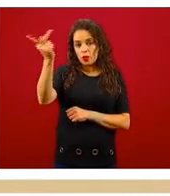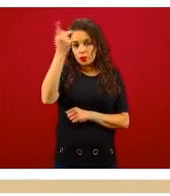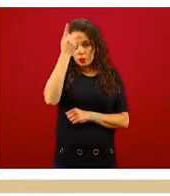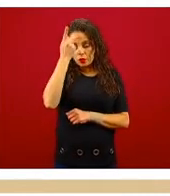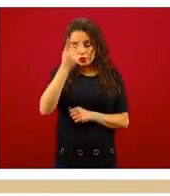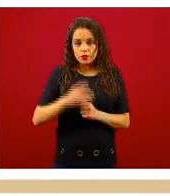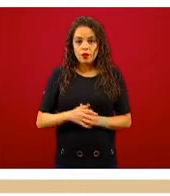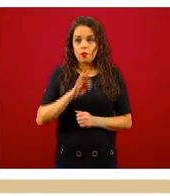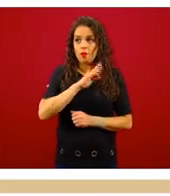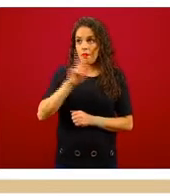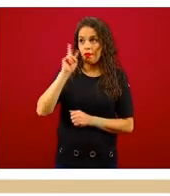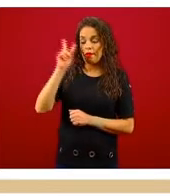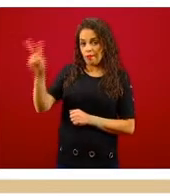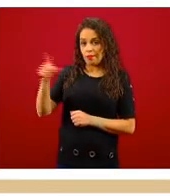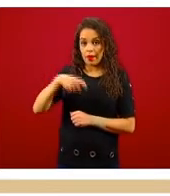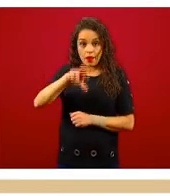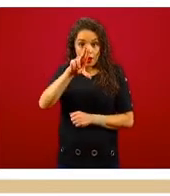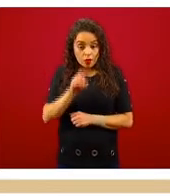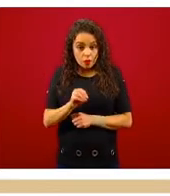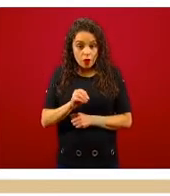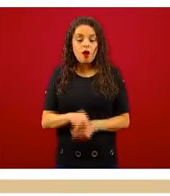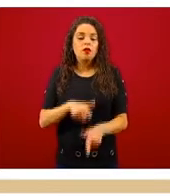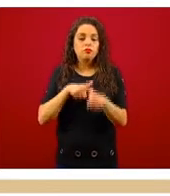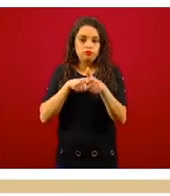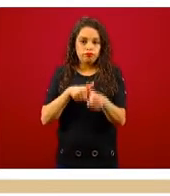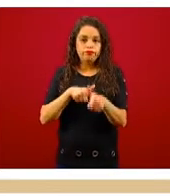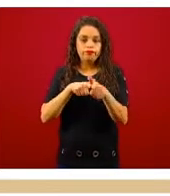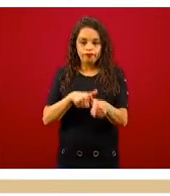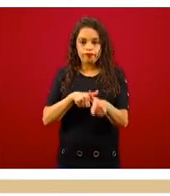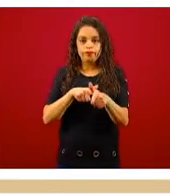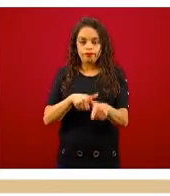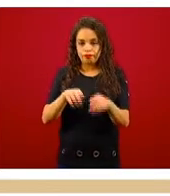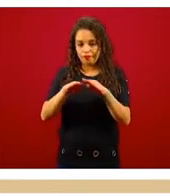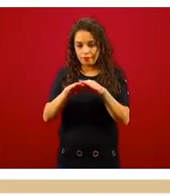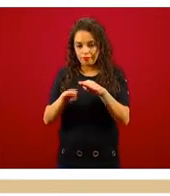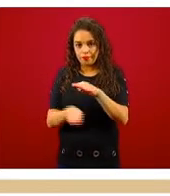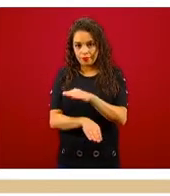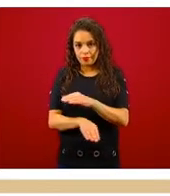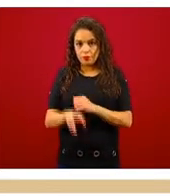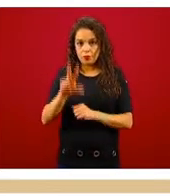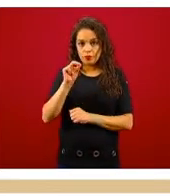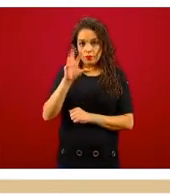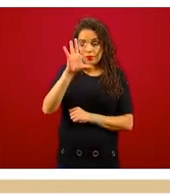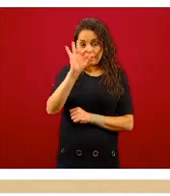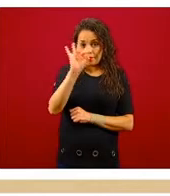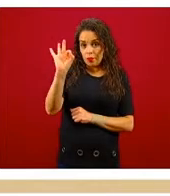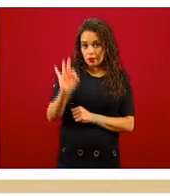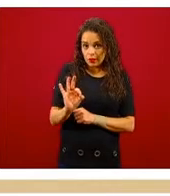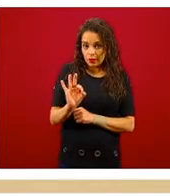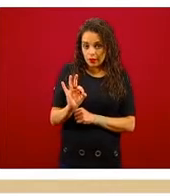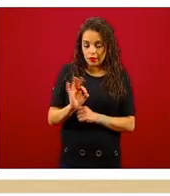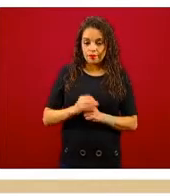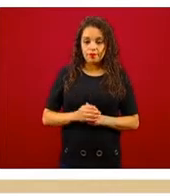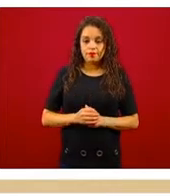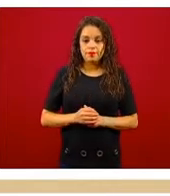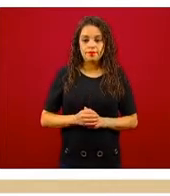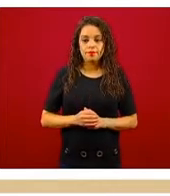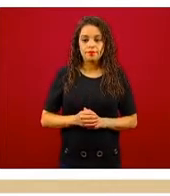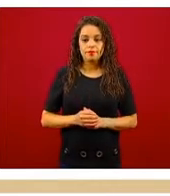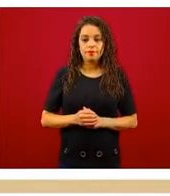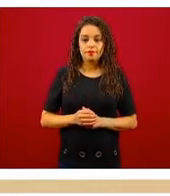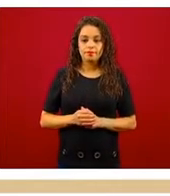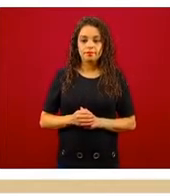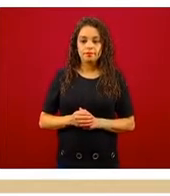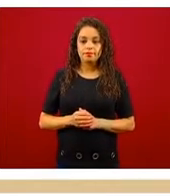Here, Puebla, Querétaro, Quintana Roo, and San Luis Potosí, we can see that Querétaro has stayed below